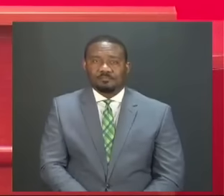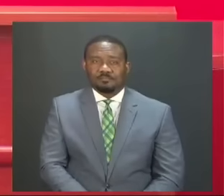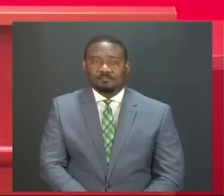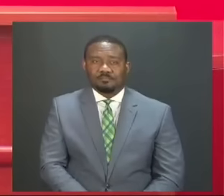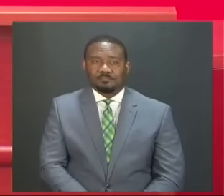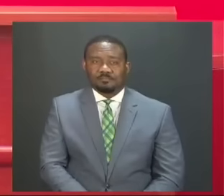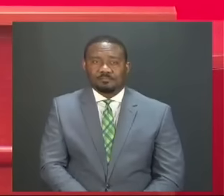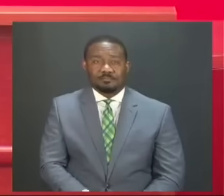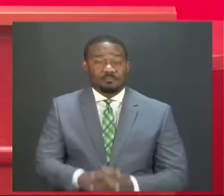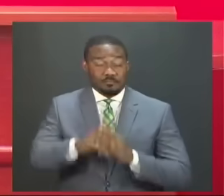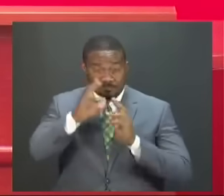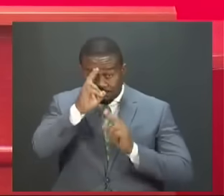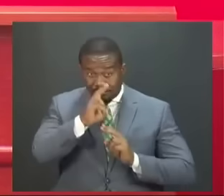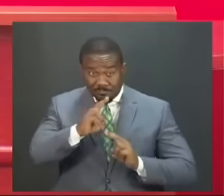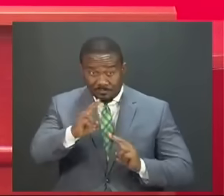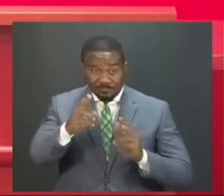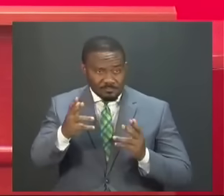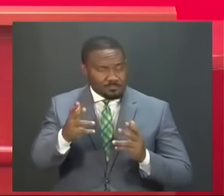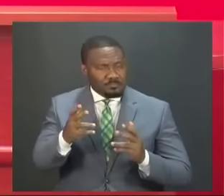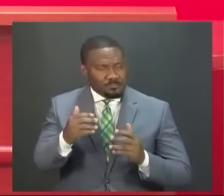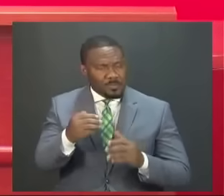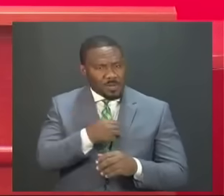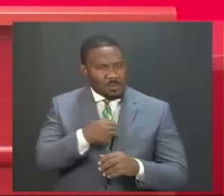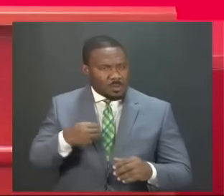Honourable members, before we proceed,